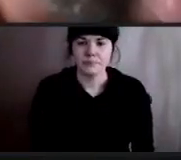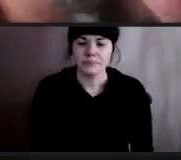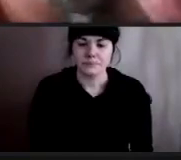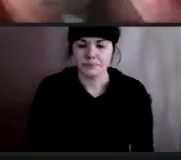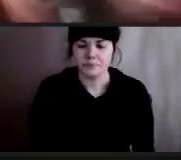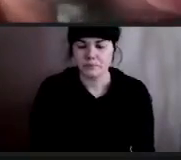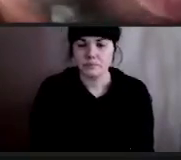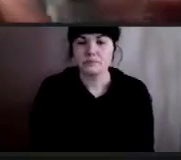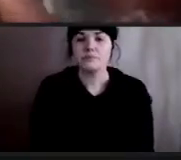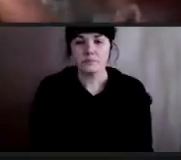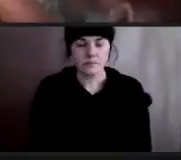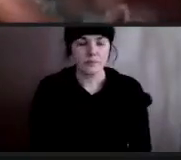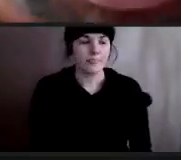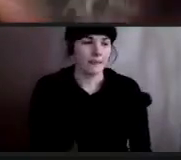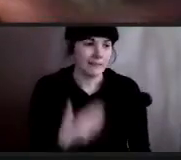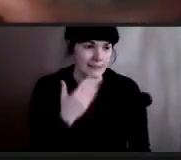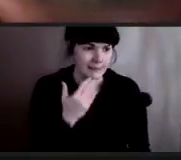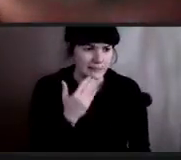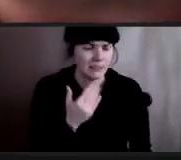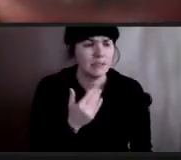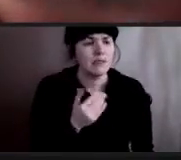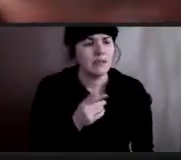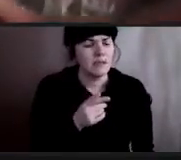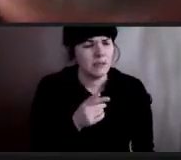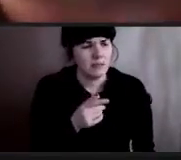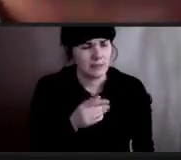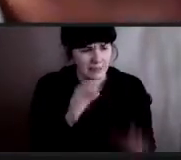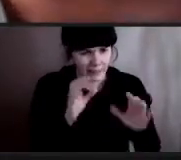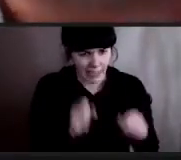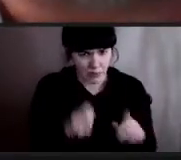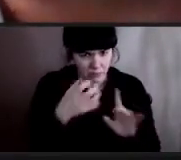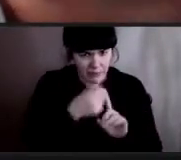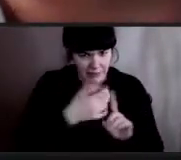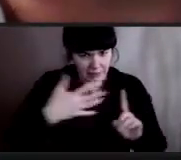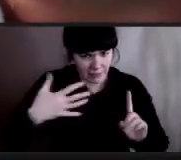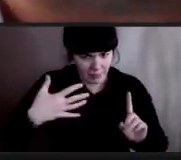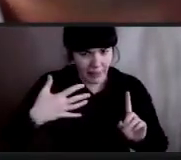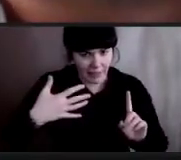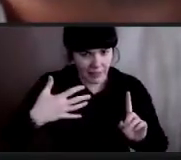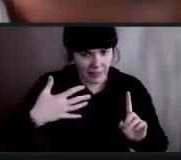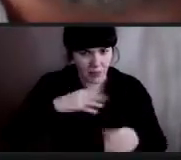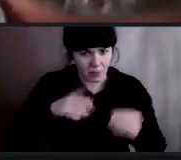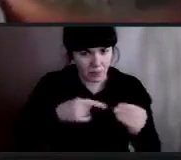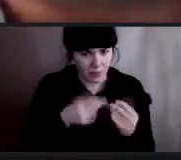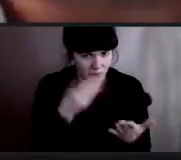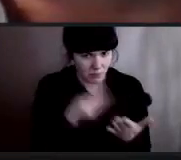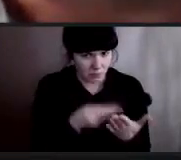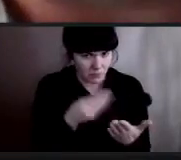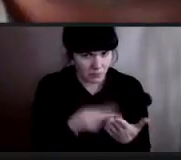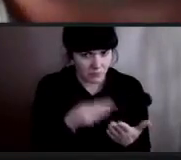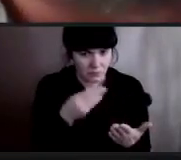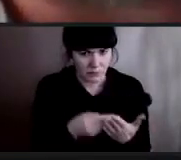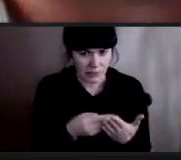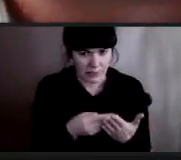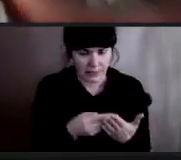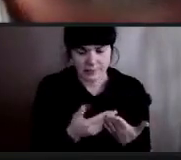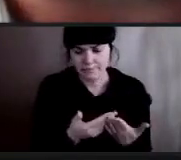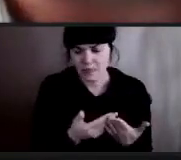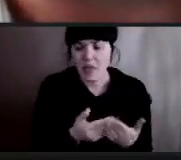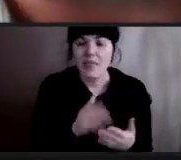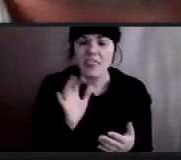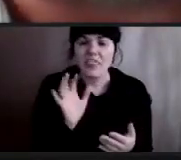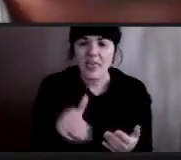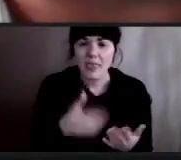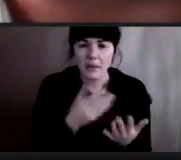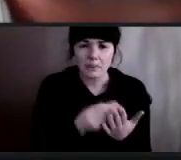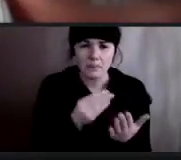your update for us. But what would these dollars be spent on? So the dollars that are specifically being held, what are